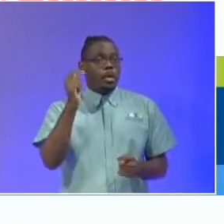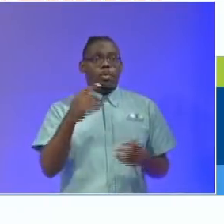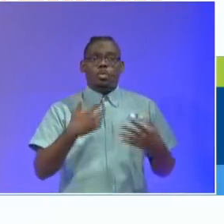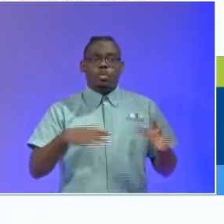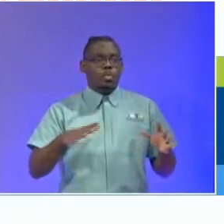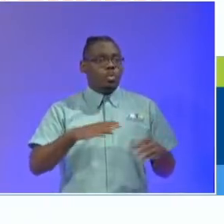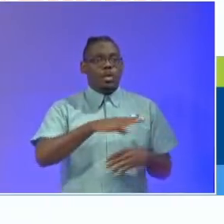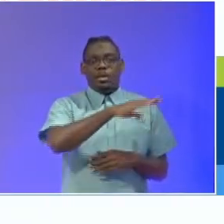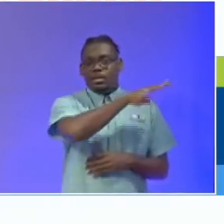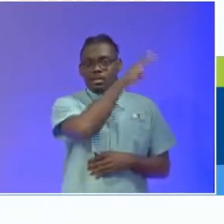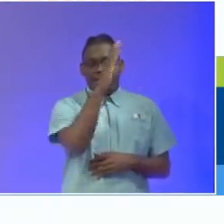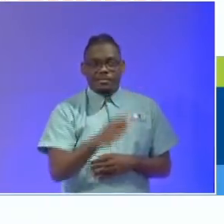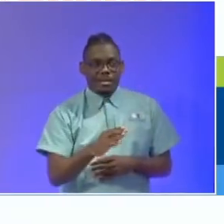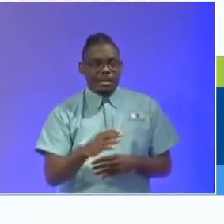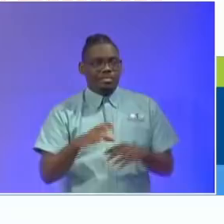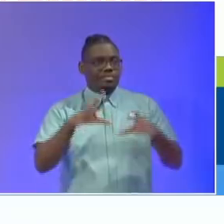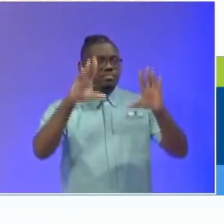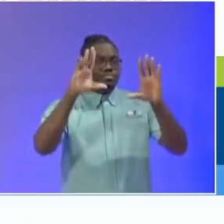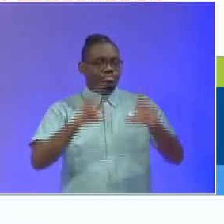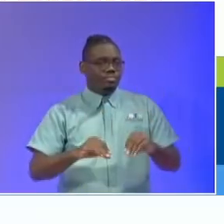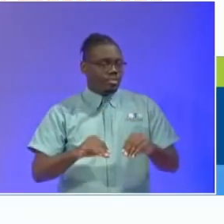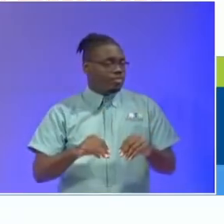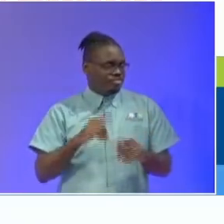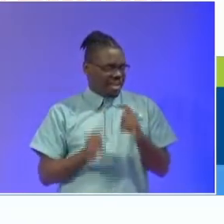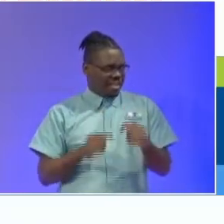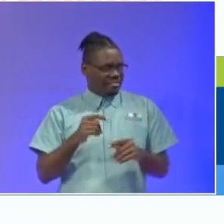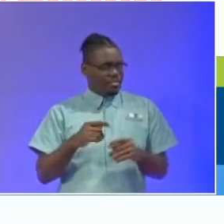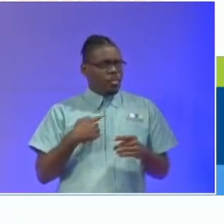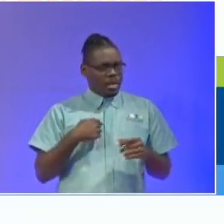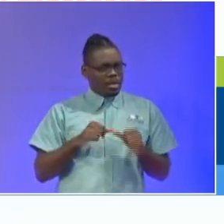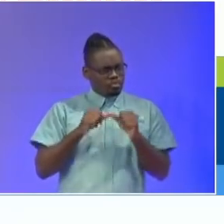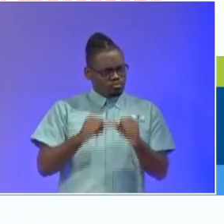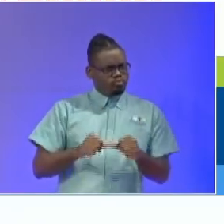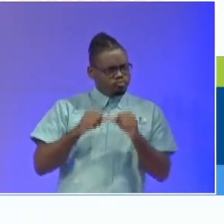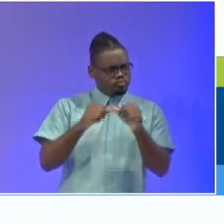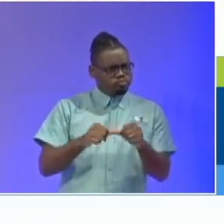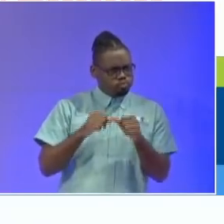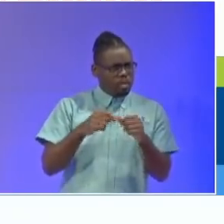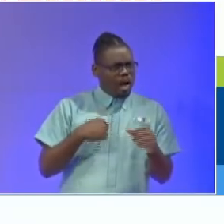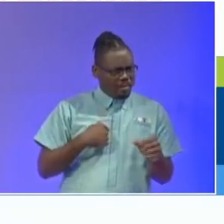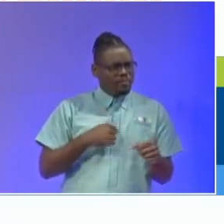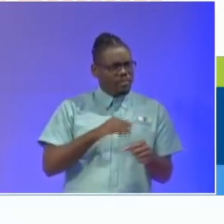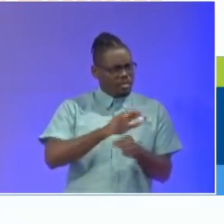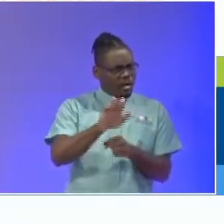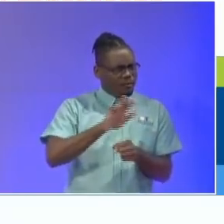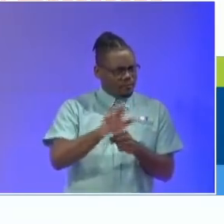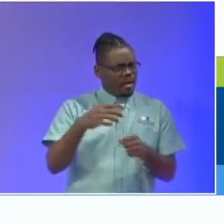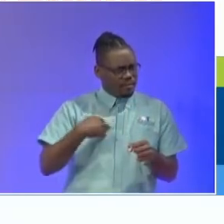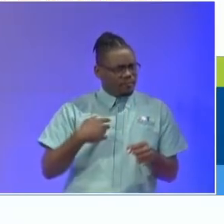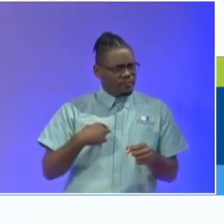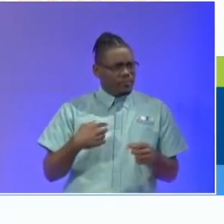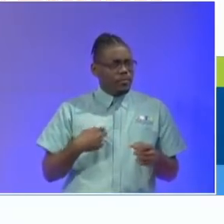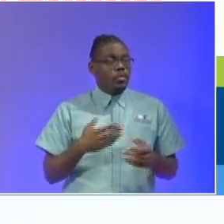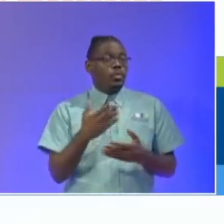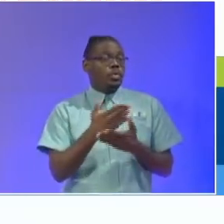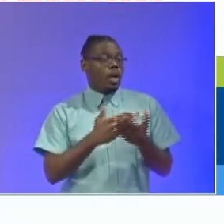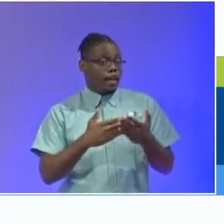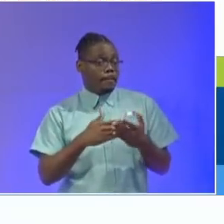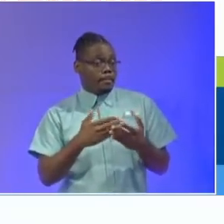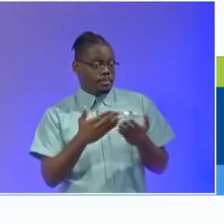chain issue. So at the public sector level, at this point in